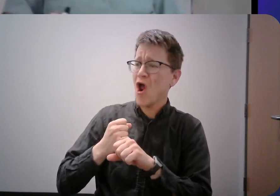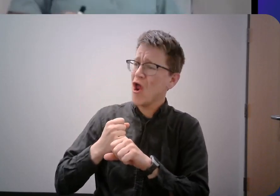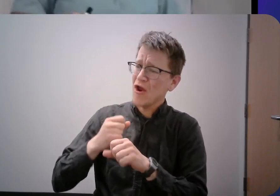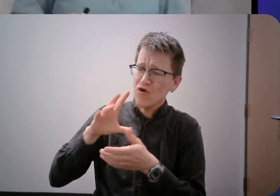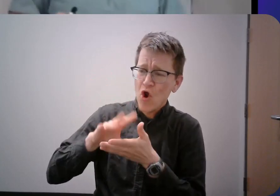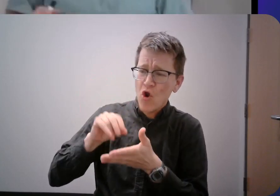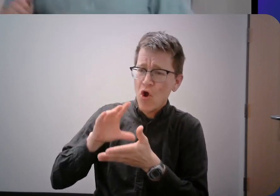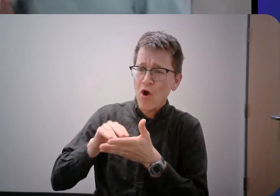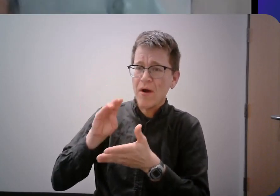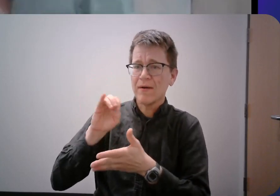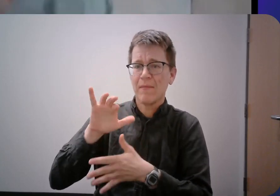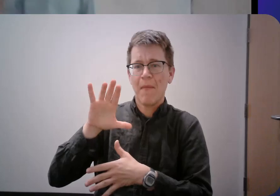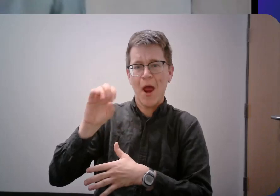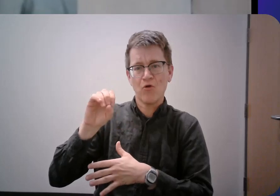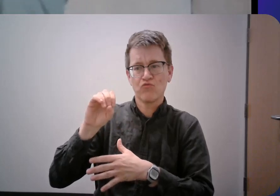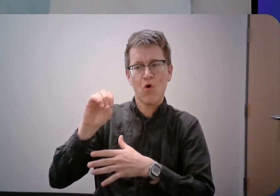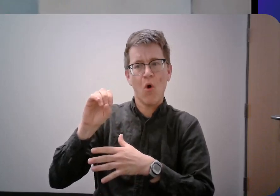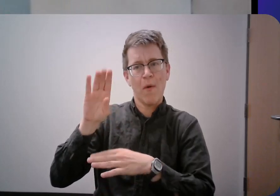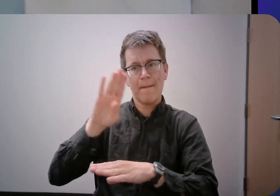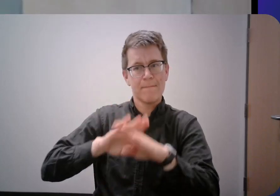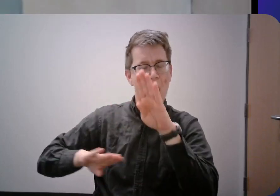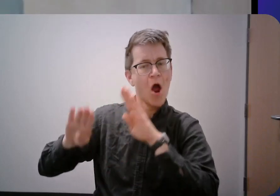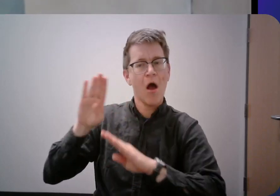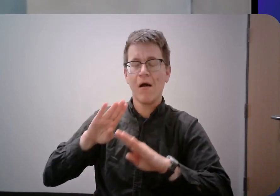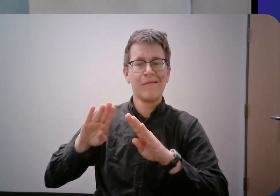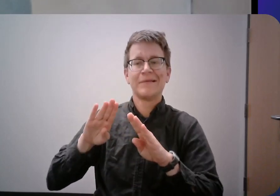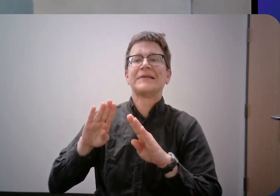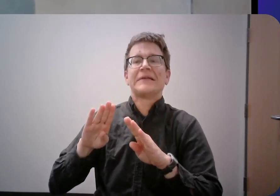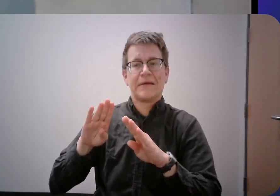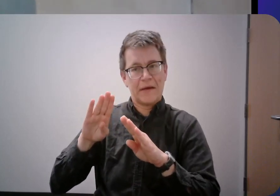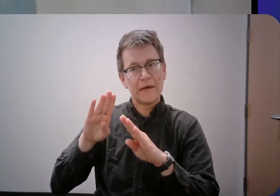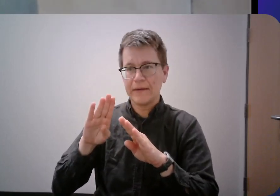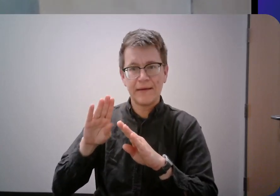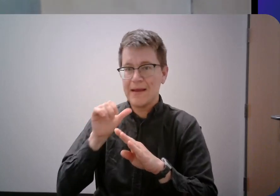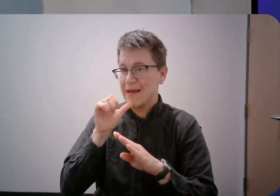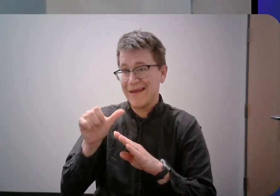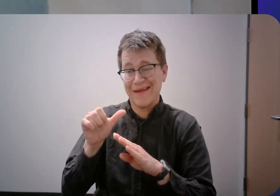much like I don't from the time when I took it. But